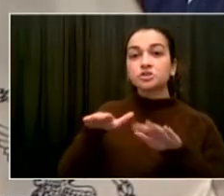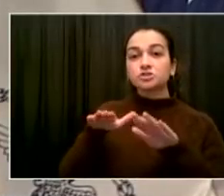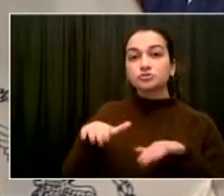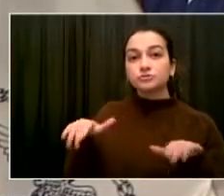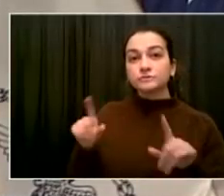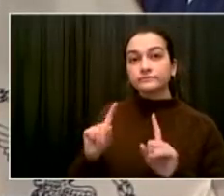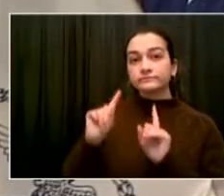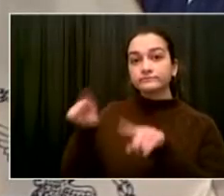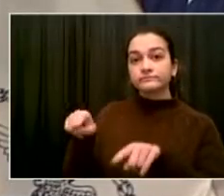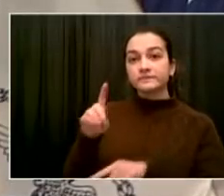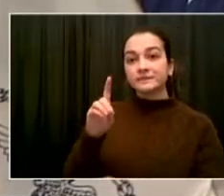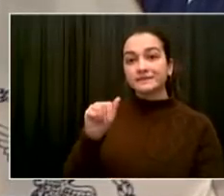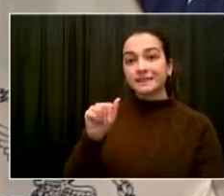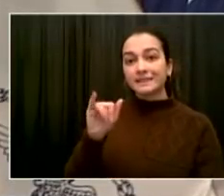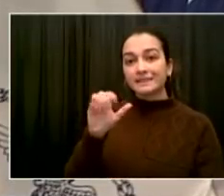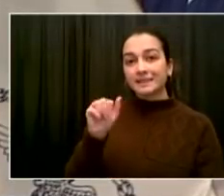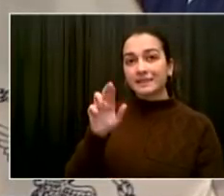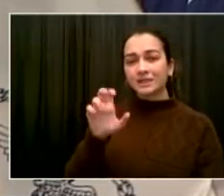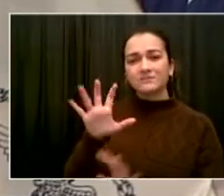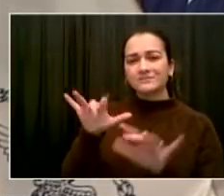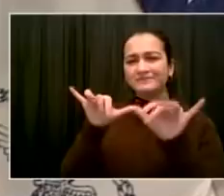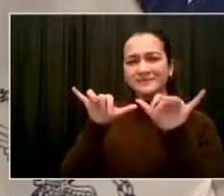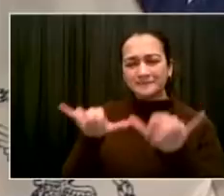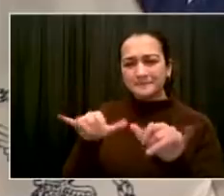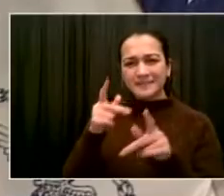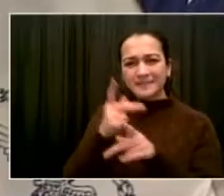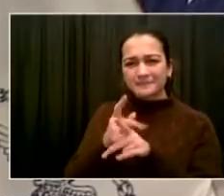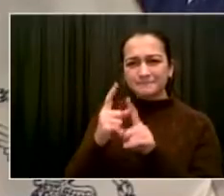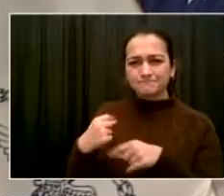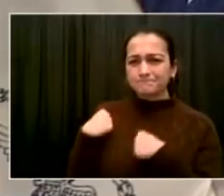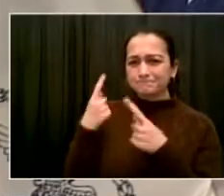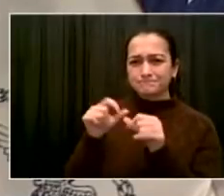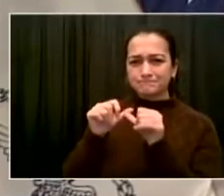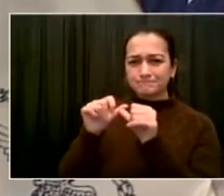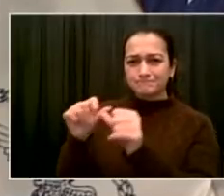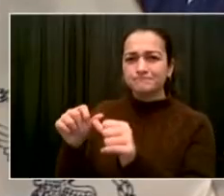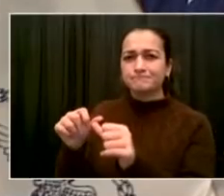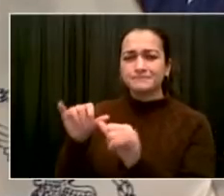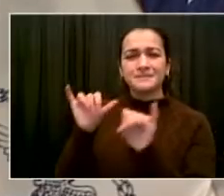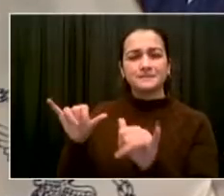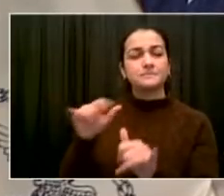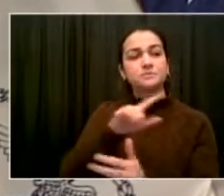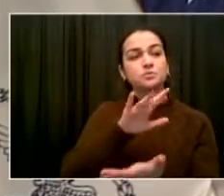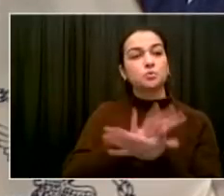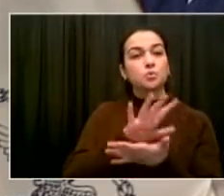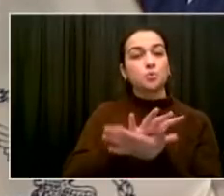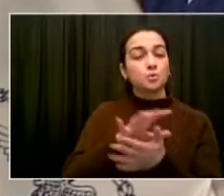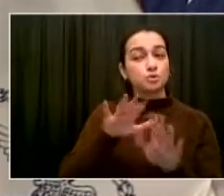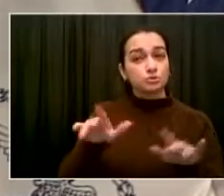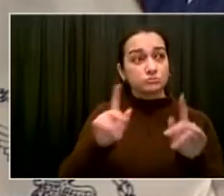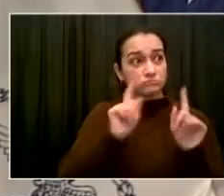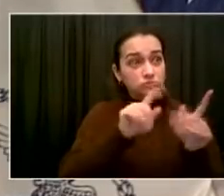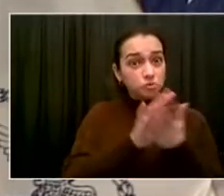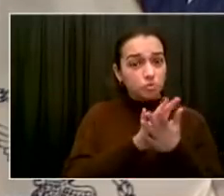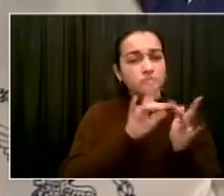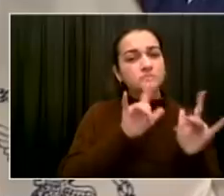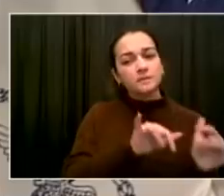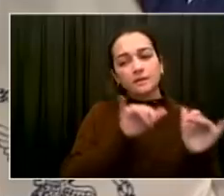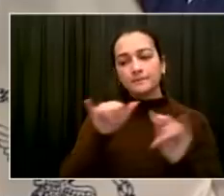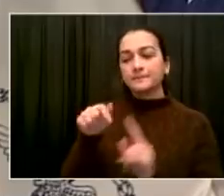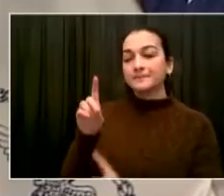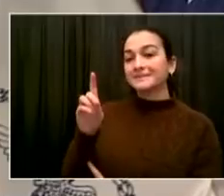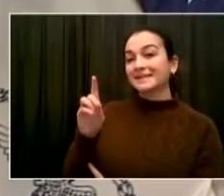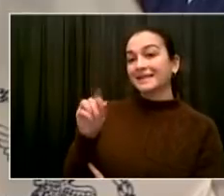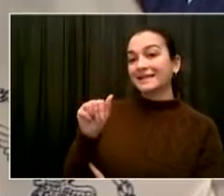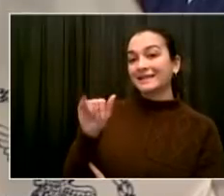with schools, there's been very extensive efforts to keep childcare safe. And in fact, when you're in an organized setting with immense health